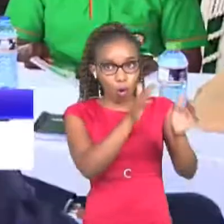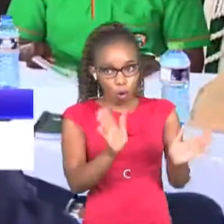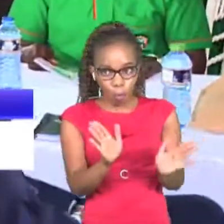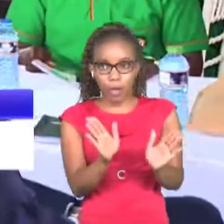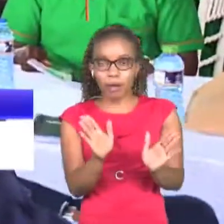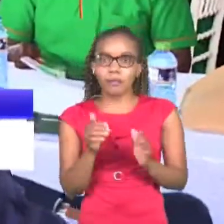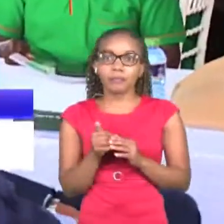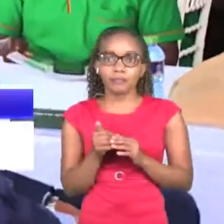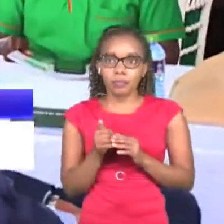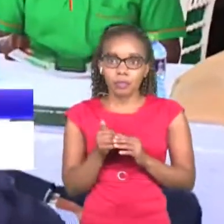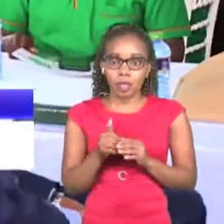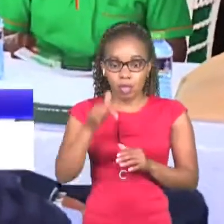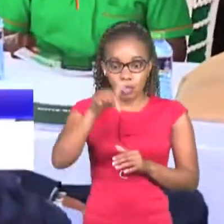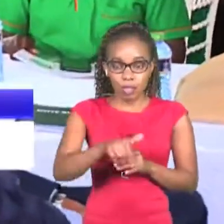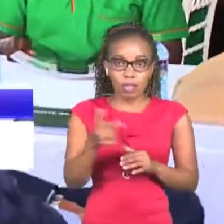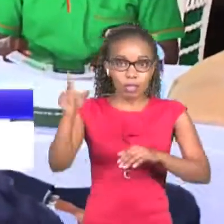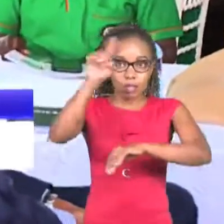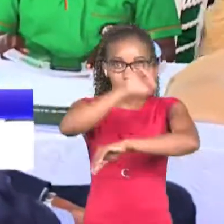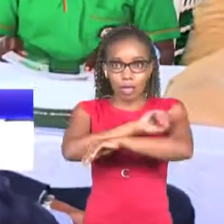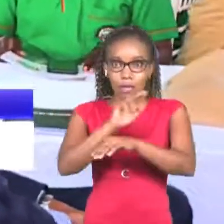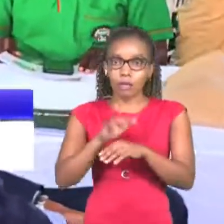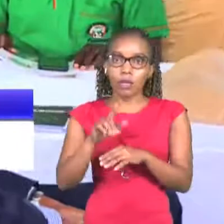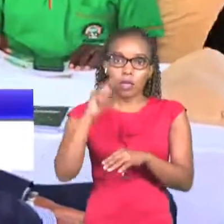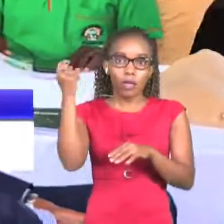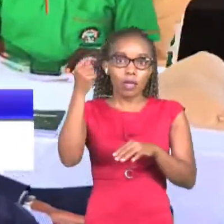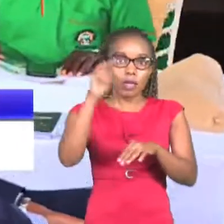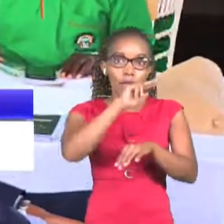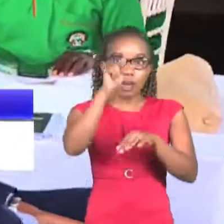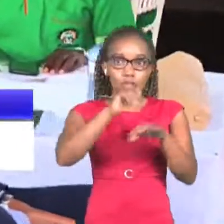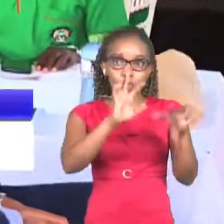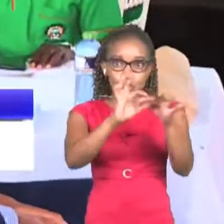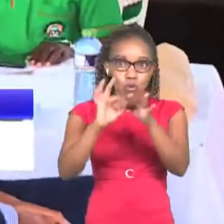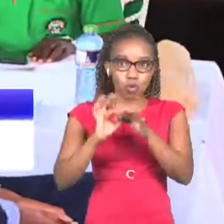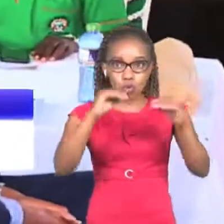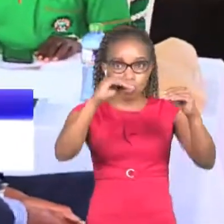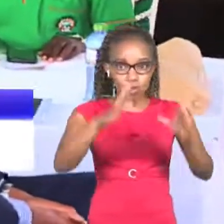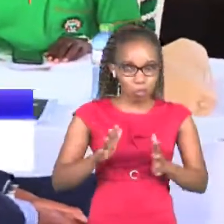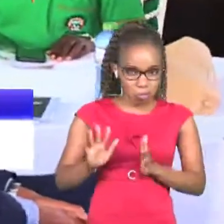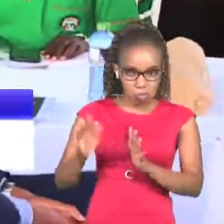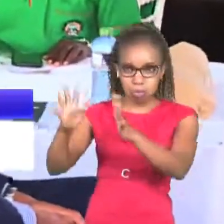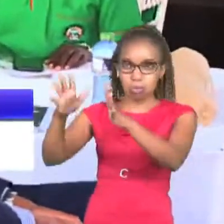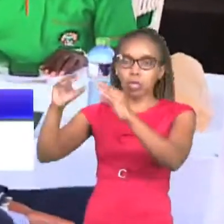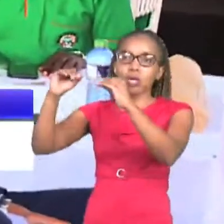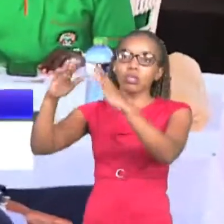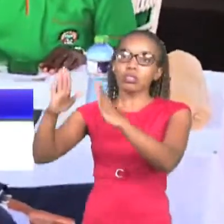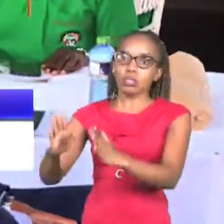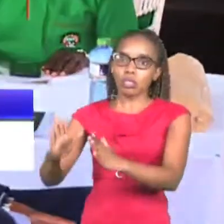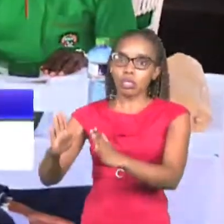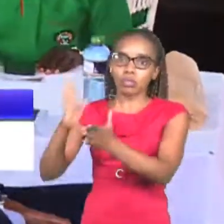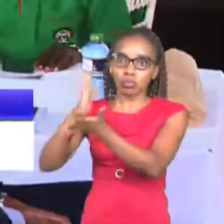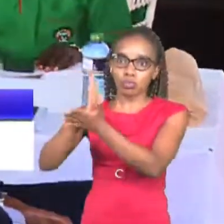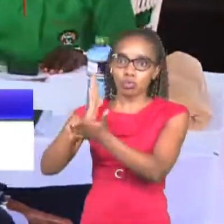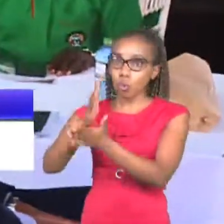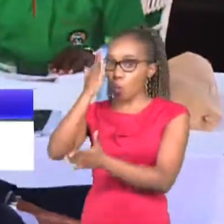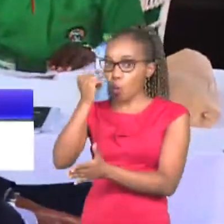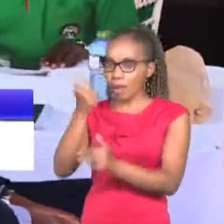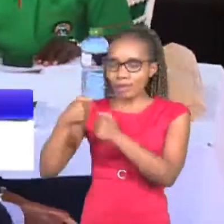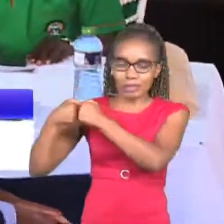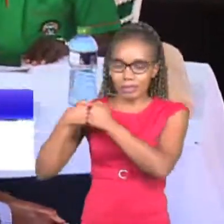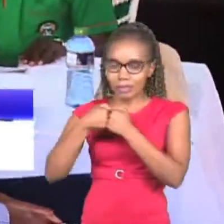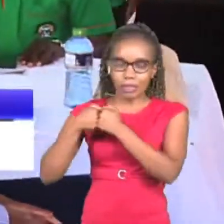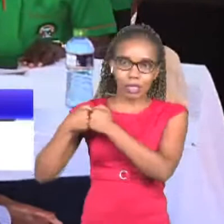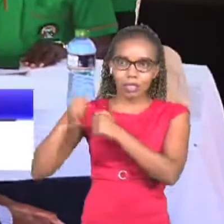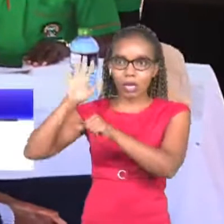this historic occasion, the Kenya National Union of Teachers applauded all teachers who, despite numerous challenges, have dutifully given